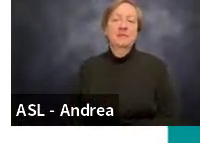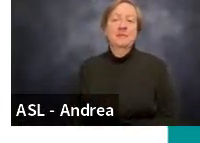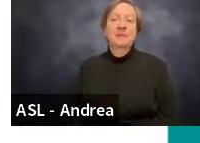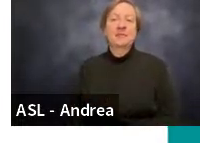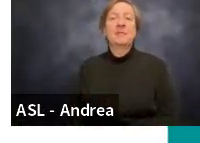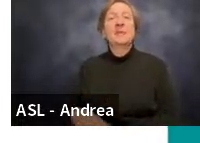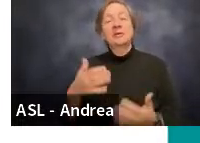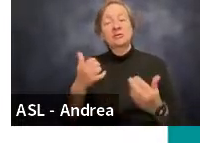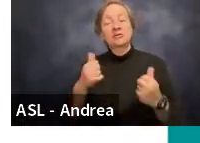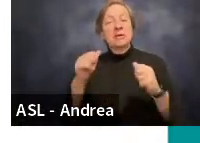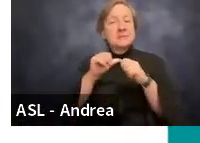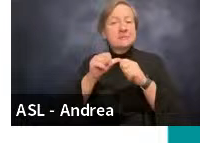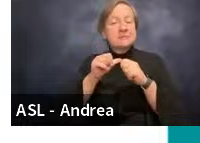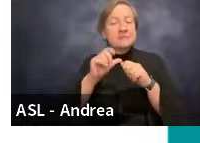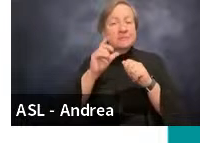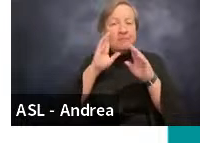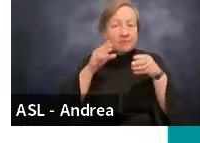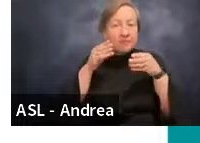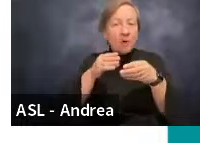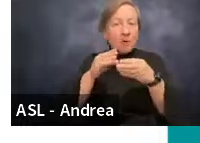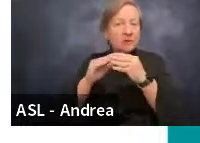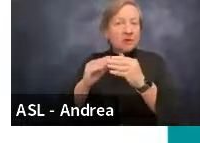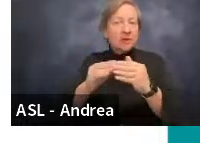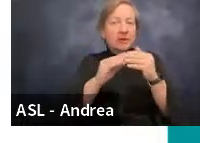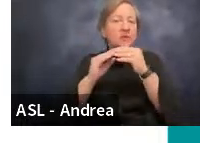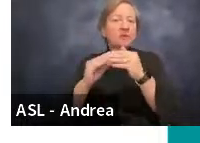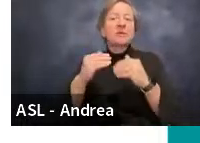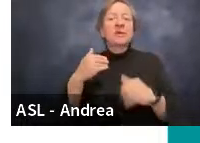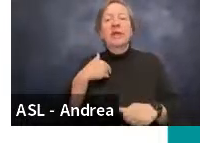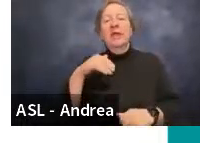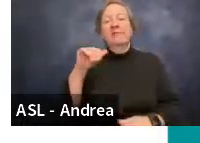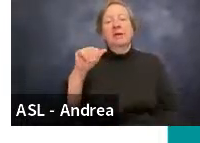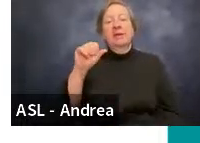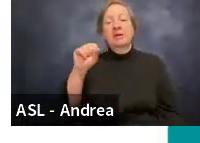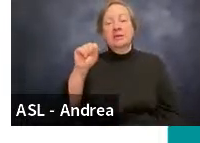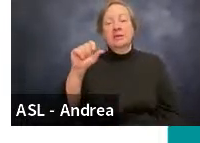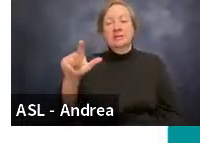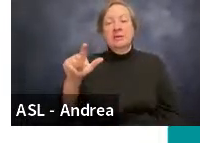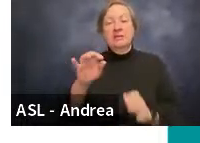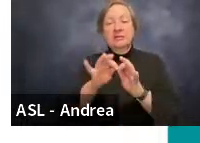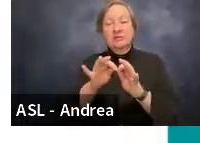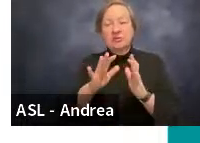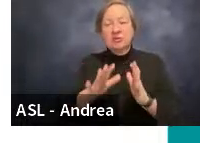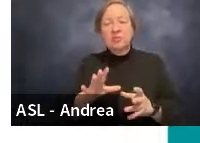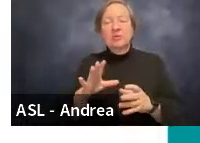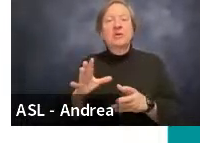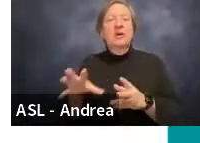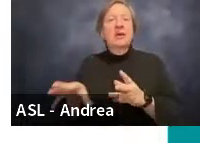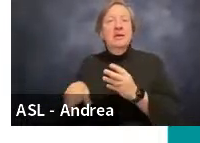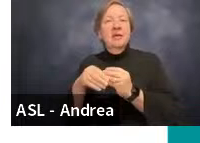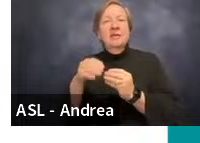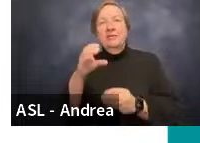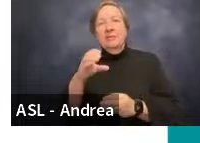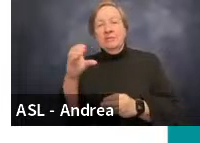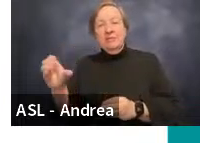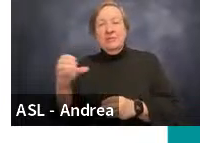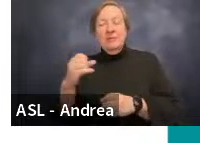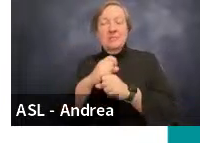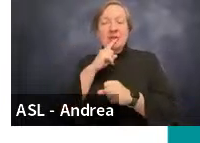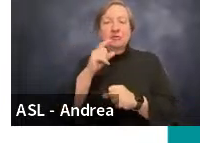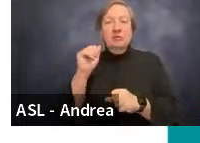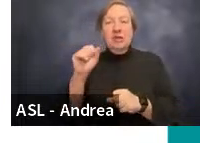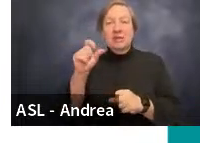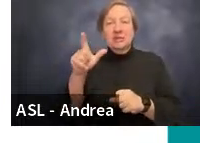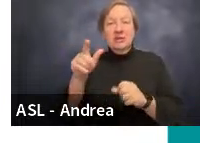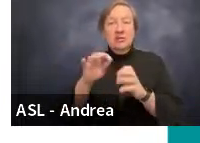In an effort to continue this interactivity, there is an ASL interpreter in addition to closed captioning. To make sure the interpreter is always